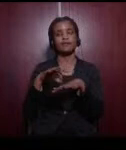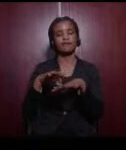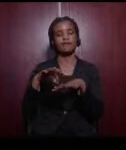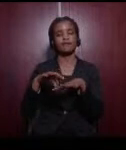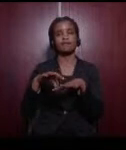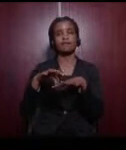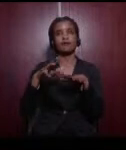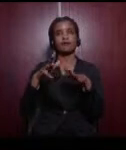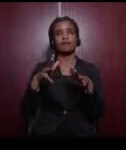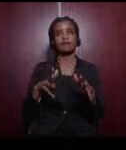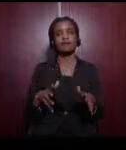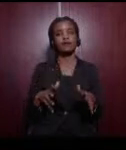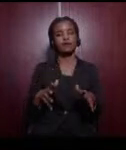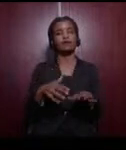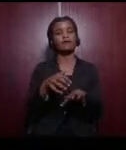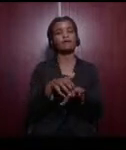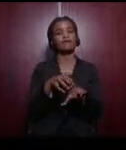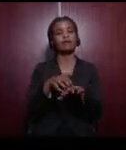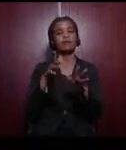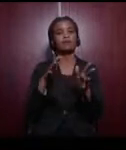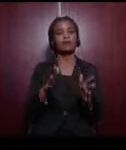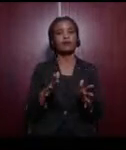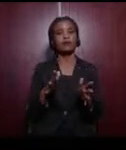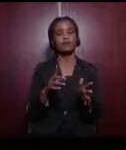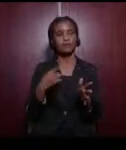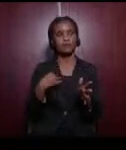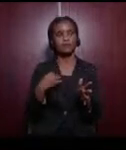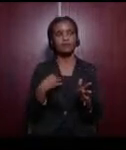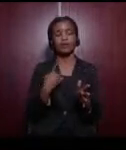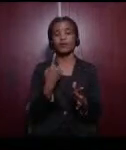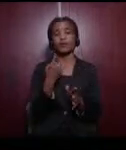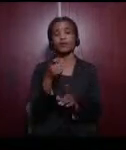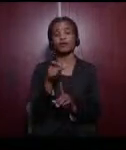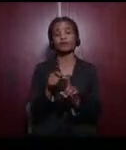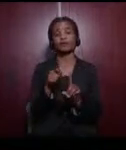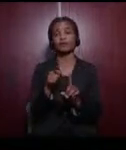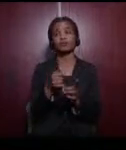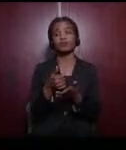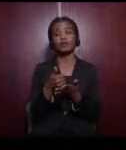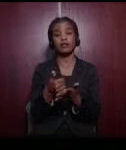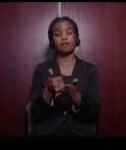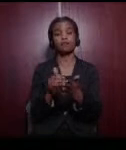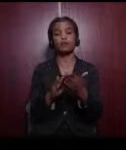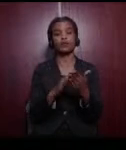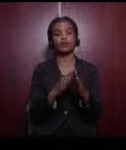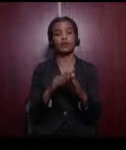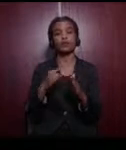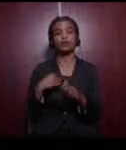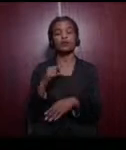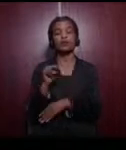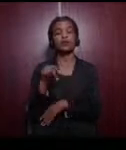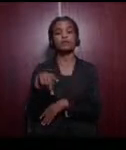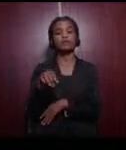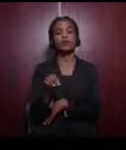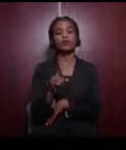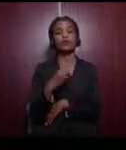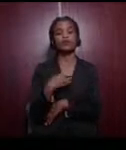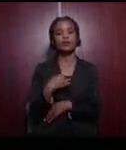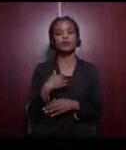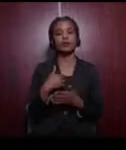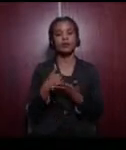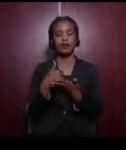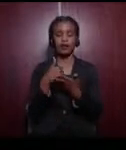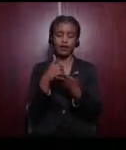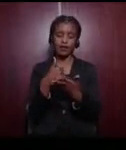umuntu osizayo in my community. Nginayo NPO ngisiza abogogo ema endlini zabo ngibapha ama